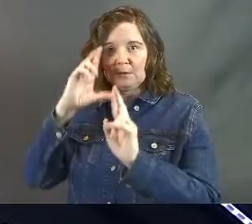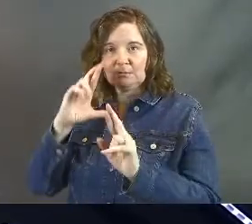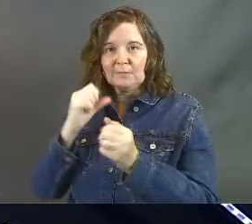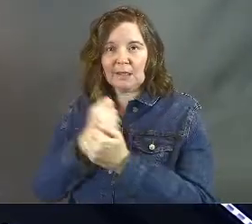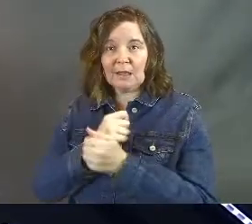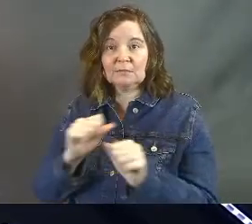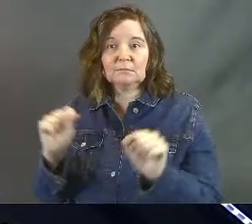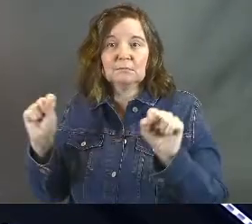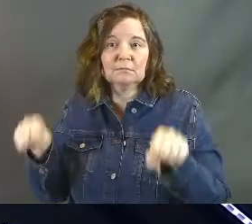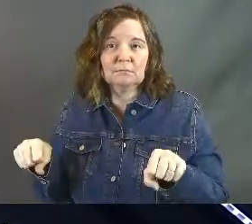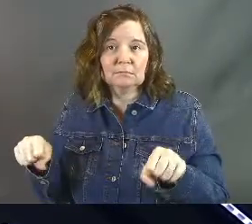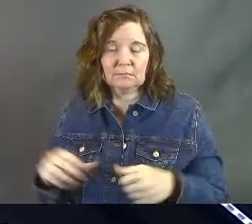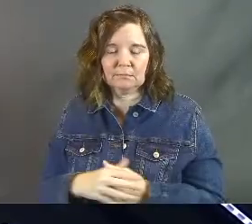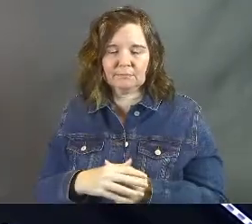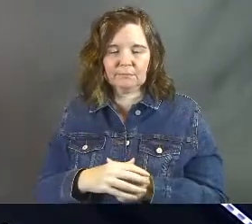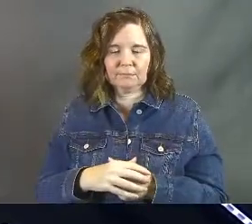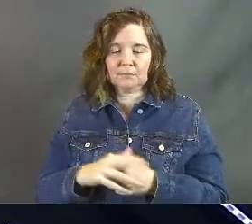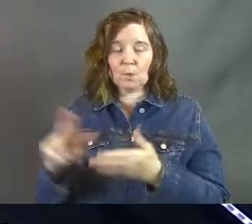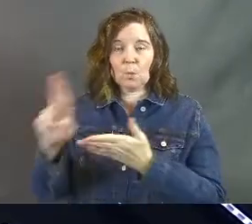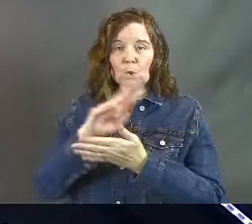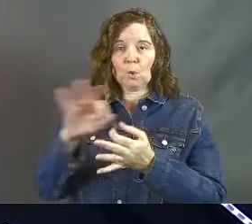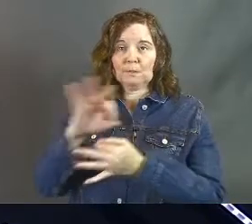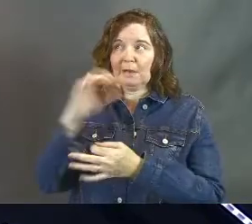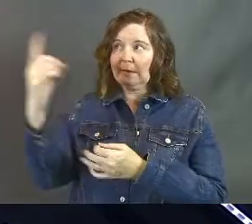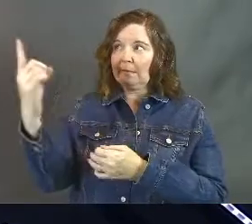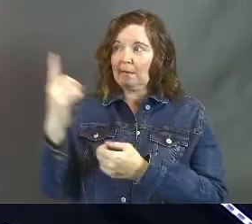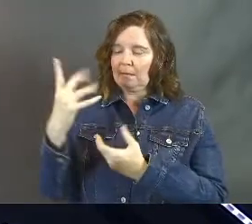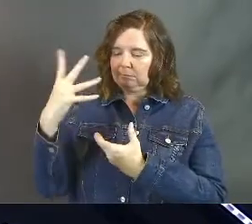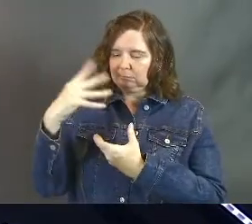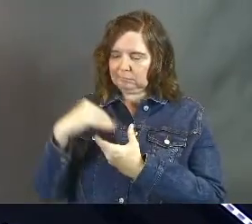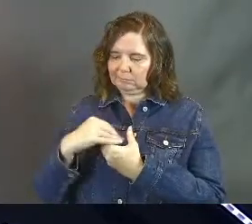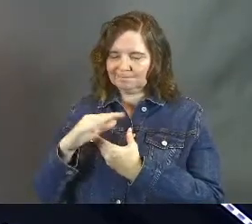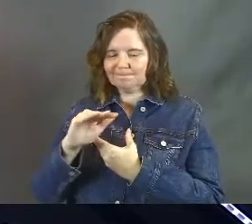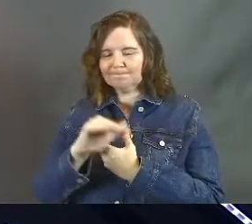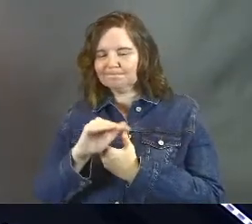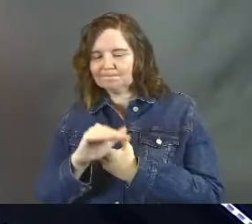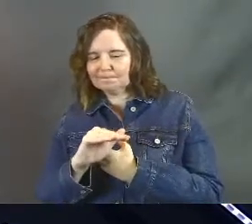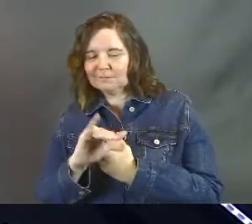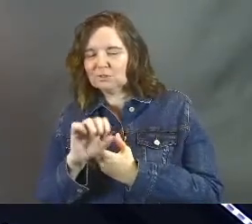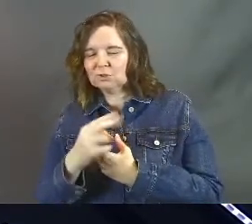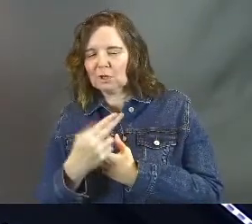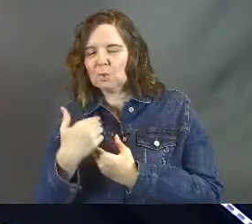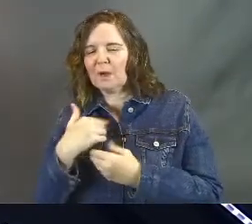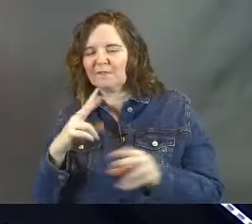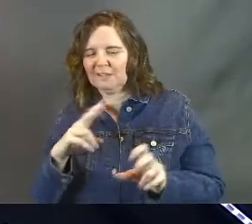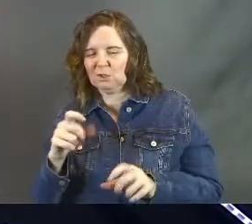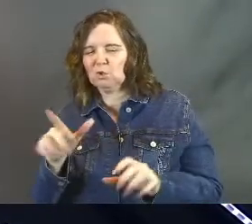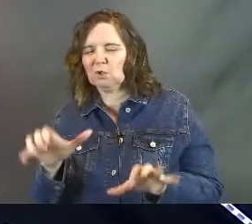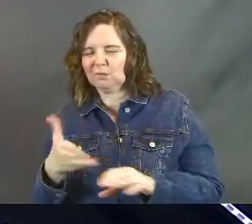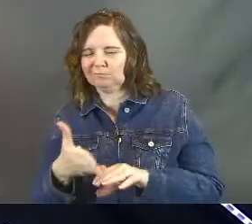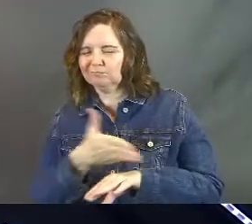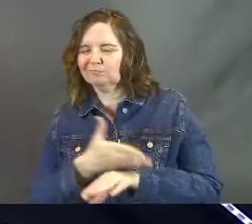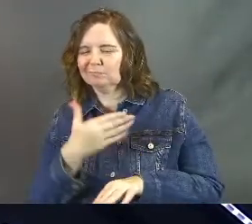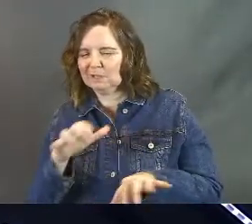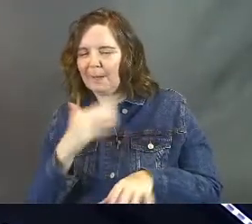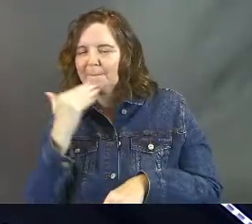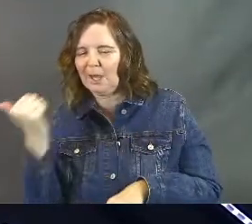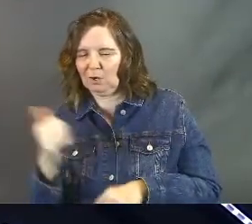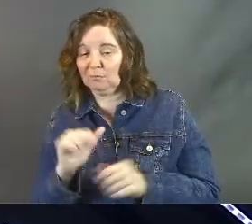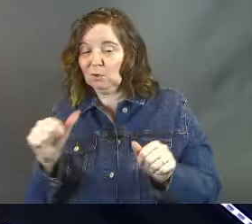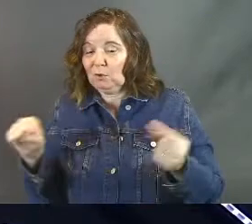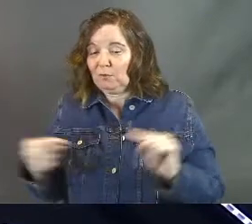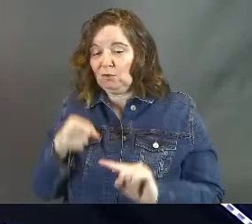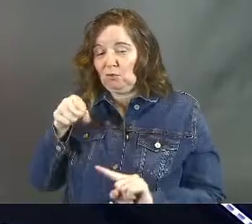as we possibly can. And when the Holy Spirit comes to me and says, there's a little issue here, Josh. You could have done this better. Do